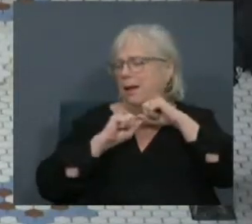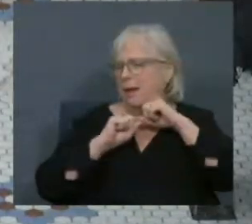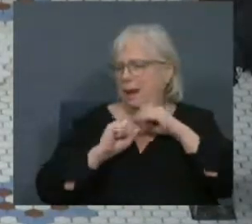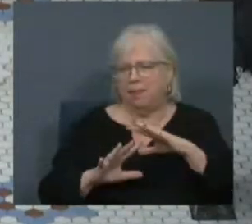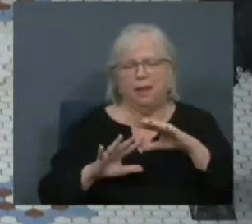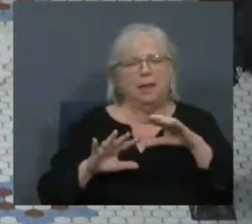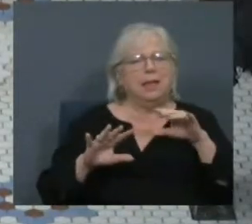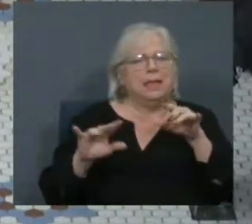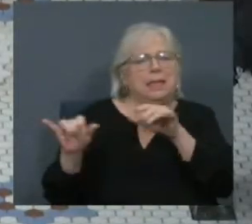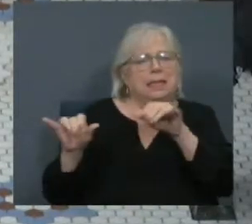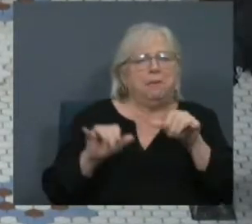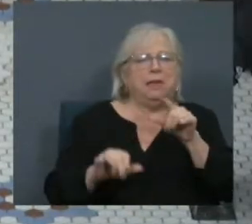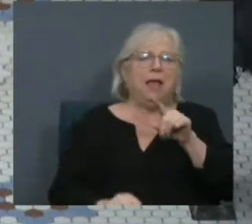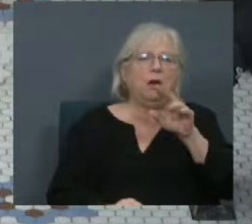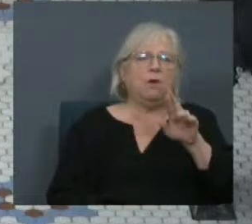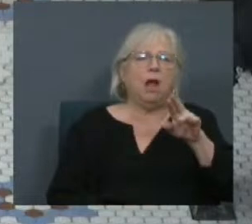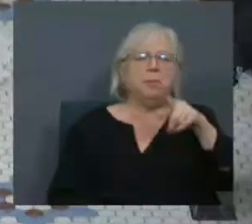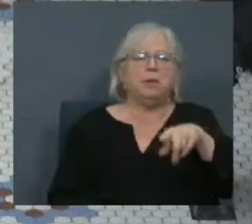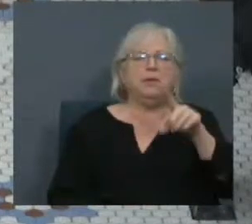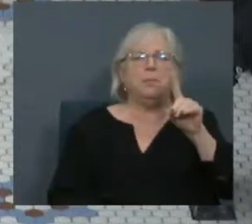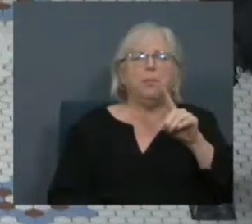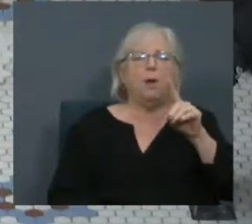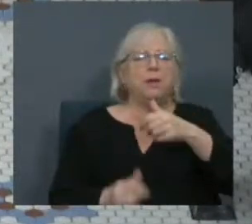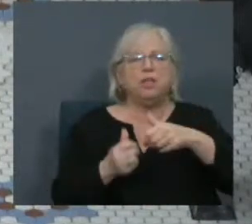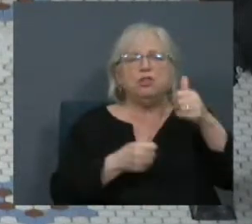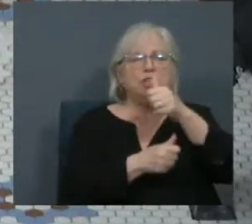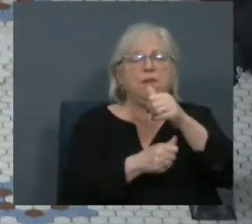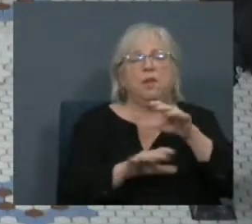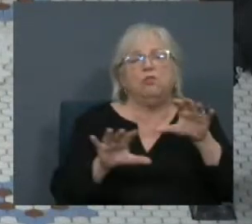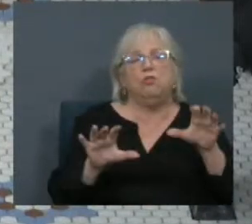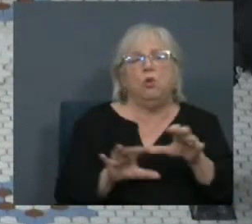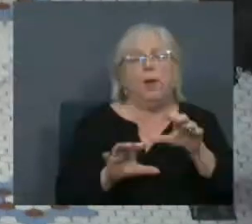Little Rock Police Department chief is doing nothing.